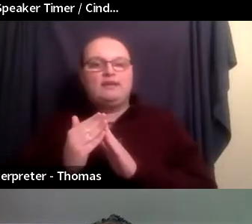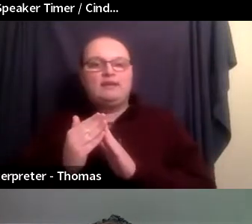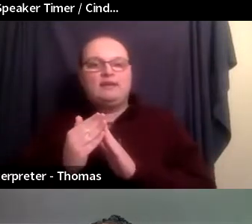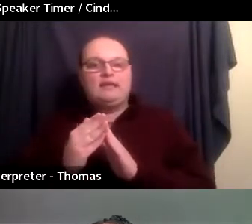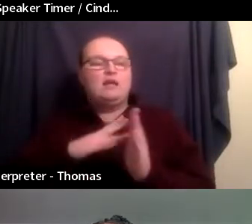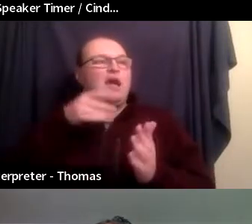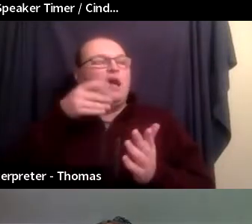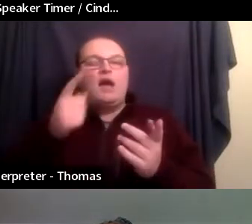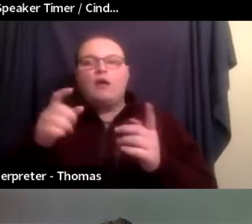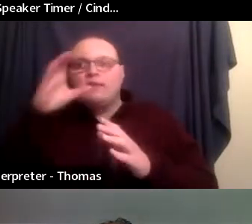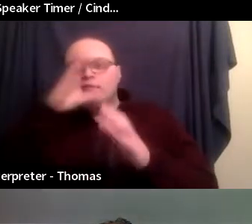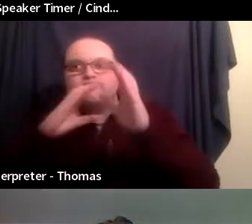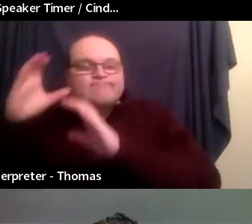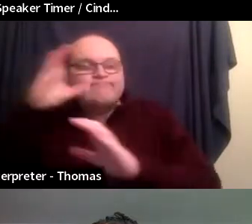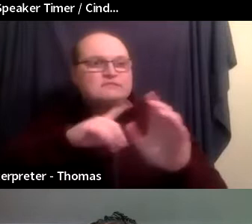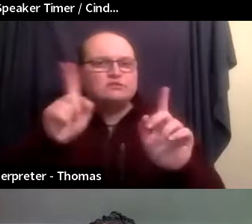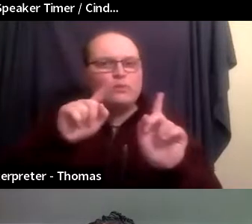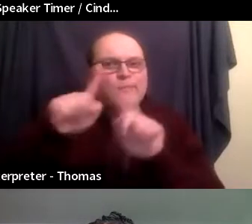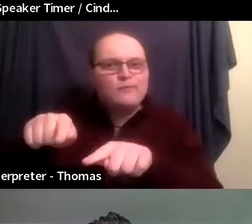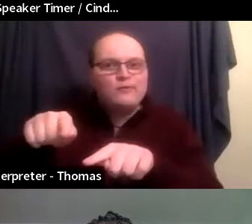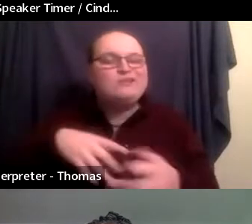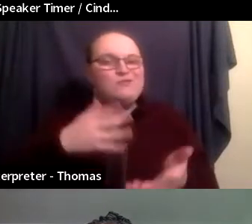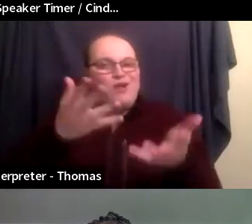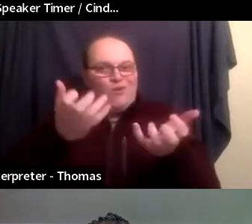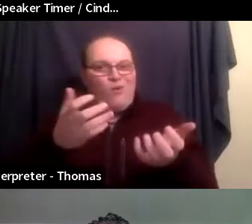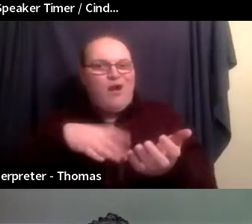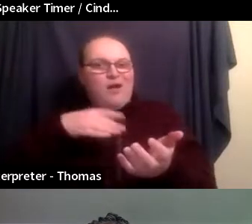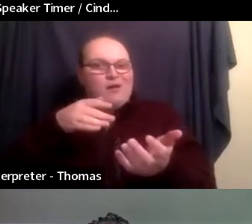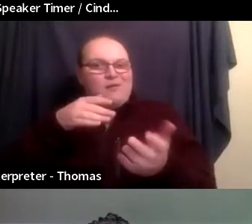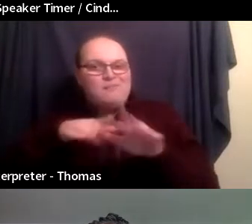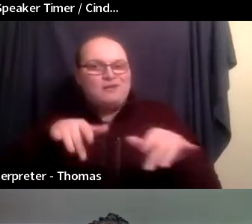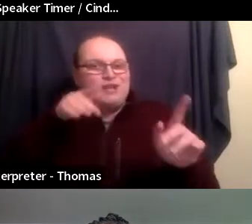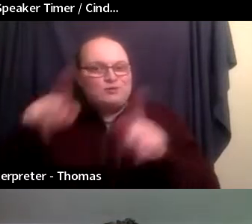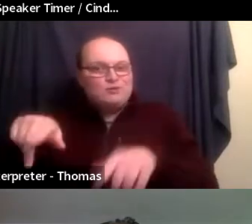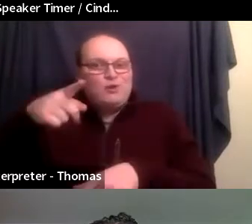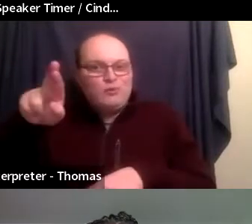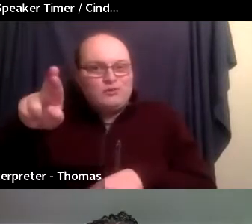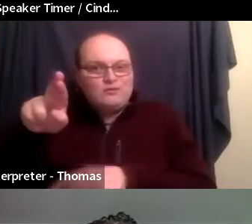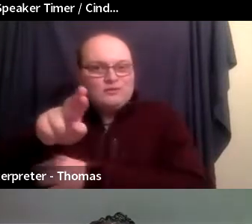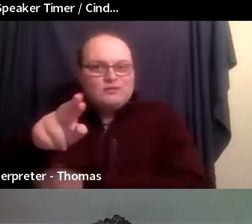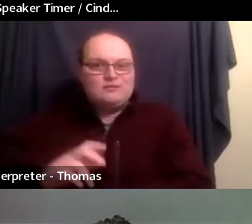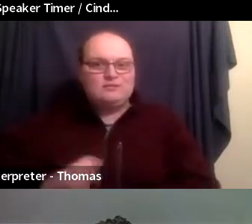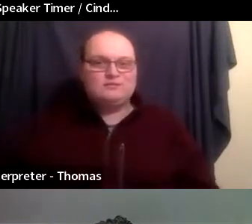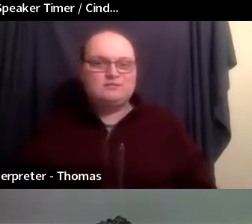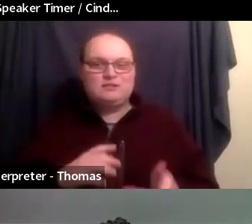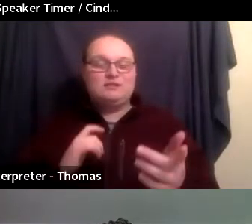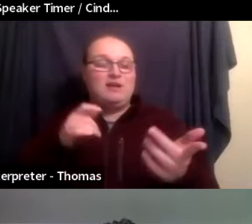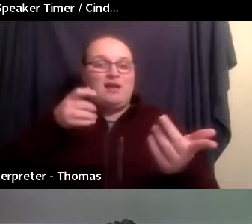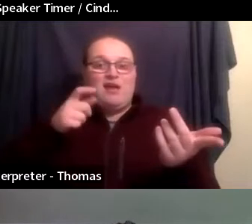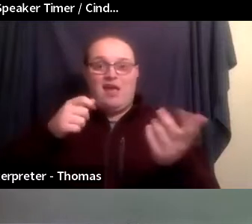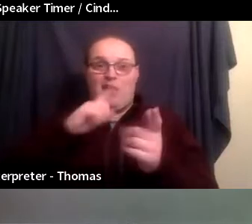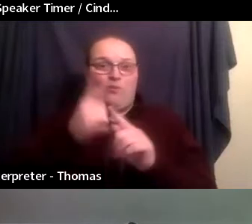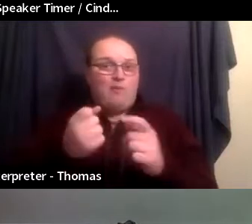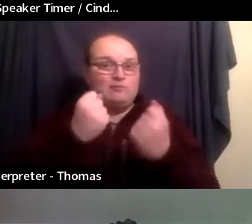to. So I walked my child past Pointer Ridge when we did walks to say, this is going to be your school one day.